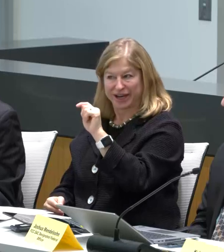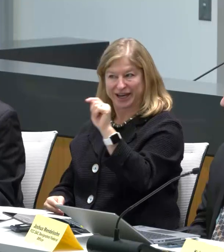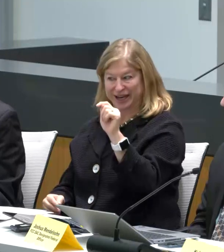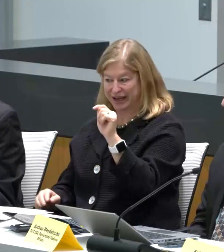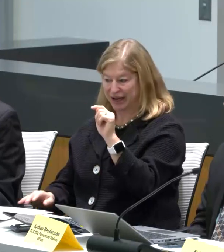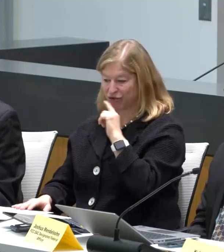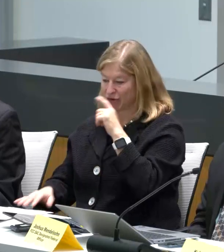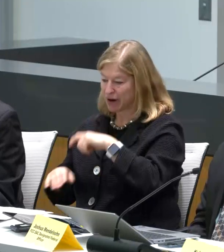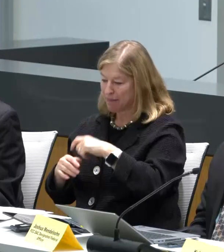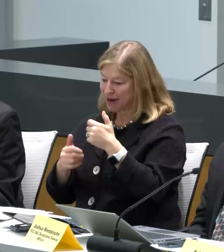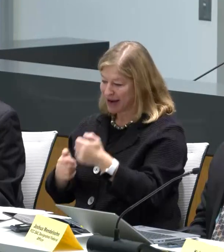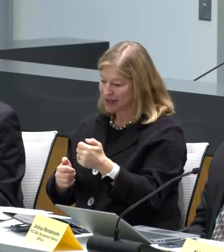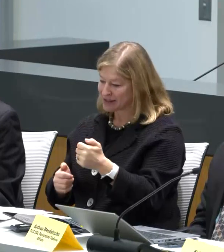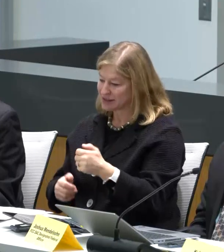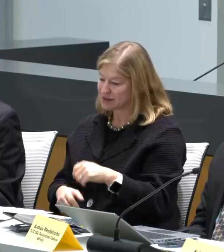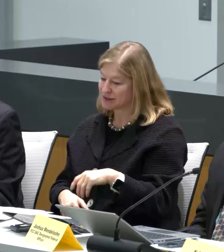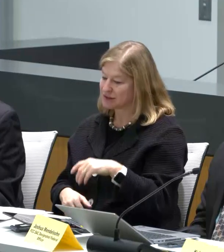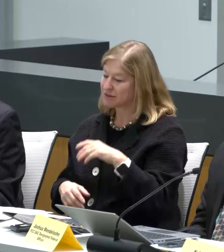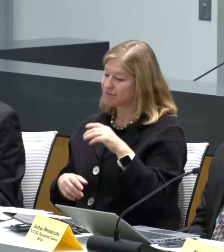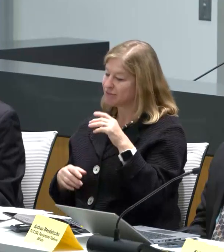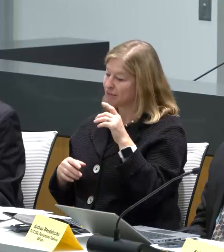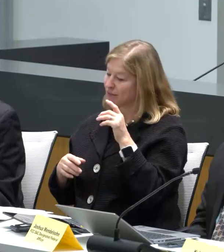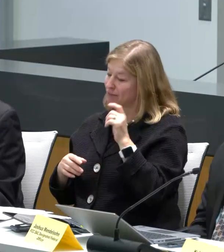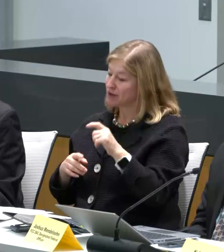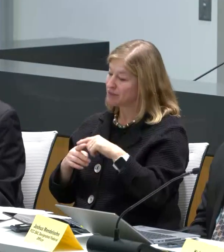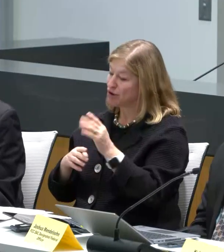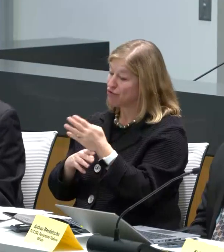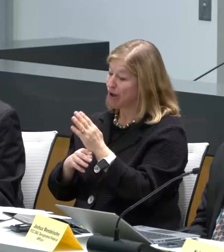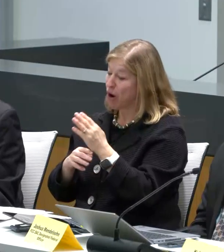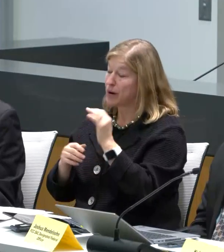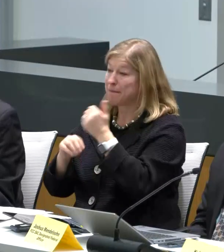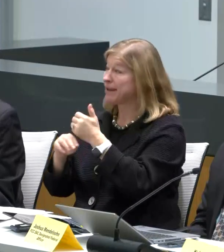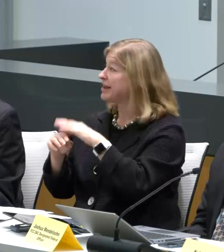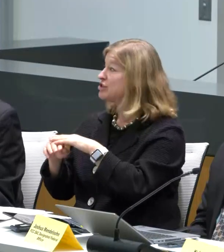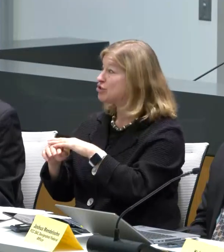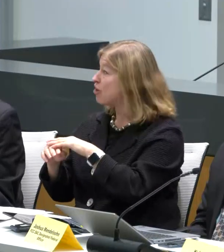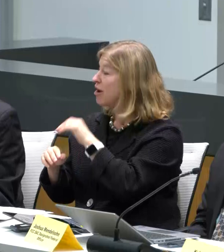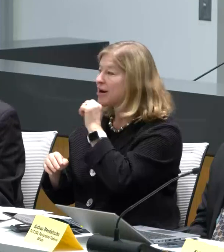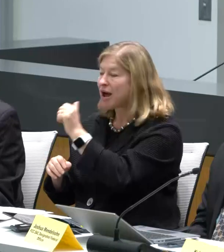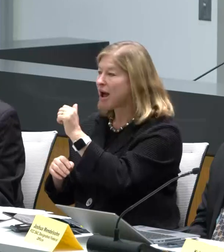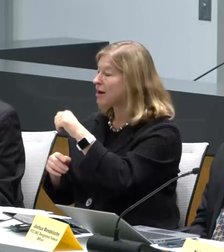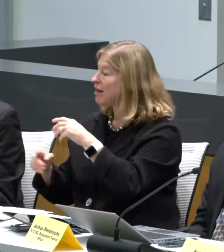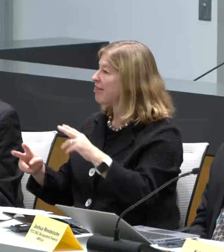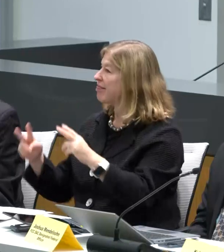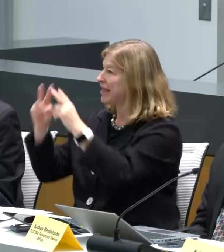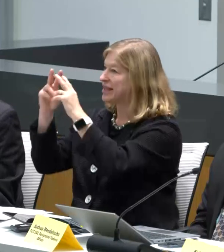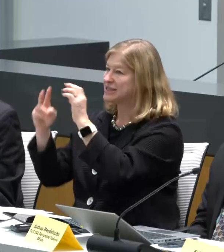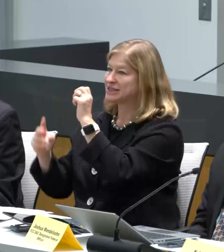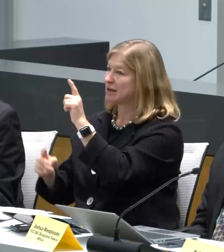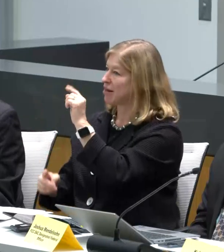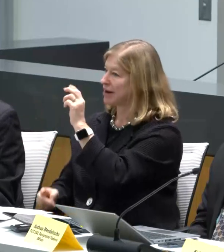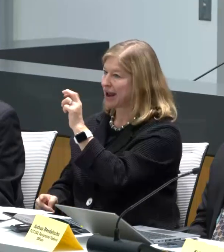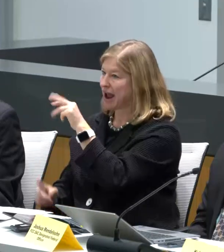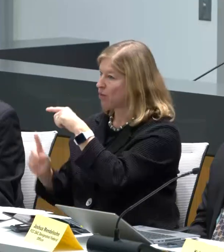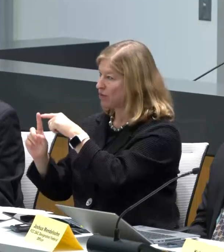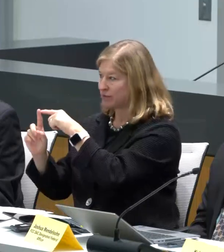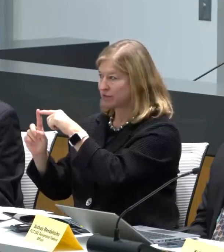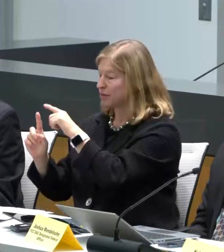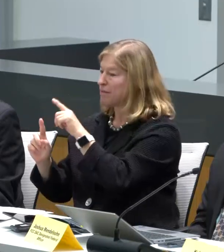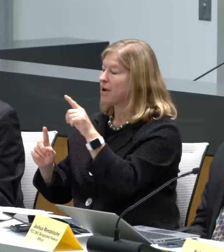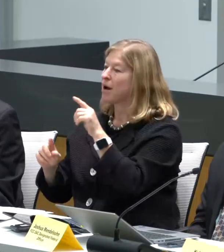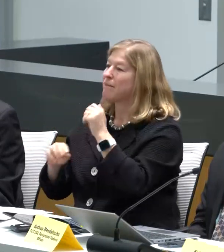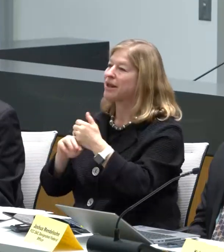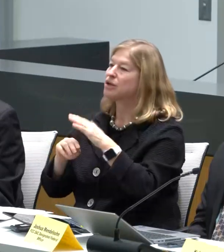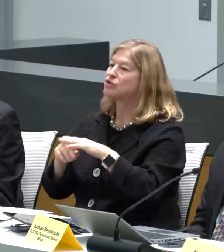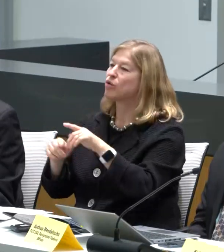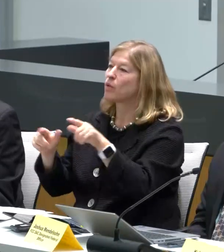for wireless callers as well as RTT, real-time text. Location must be routed not based upon